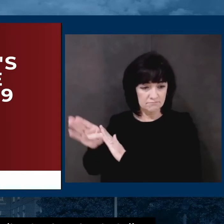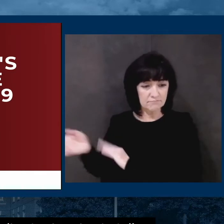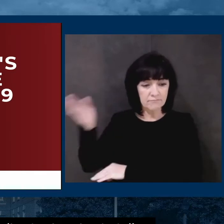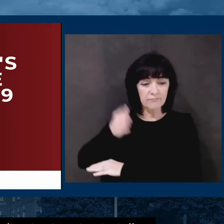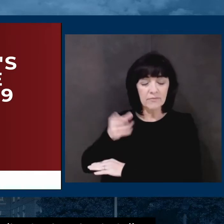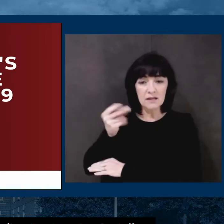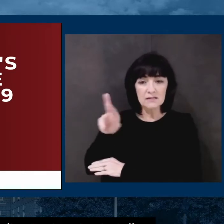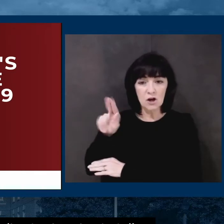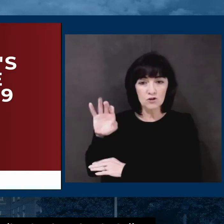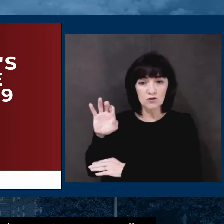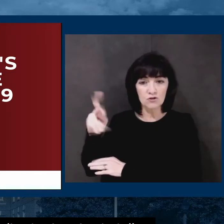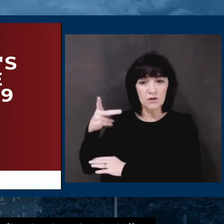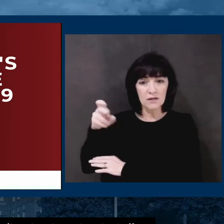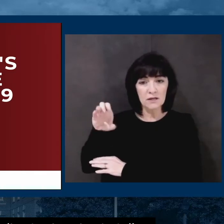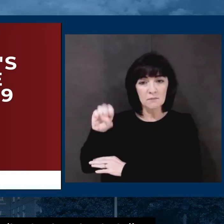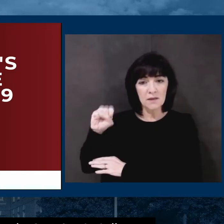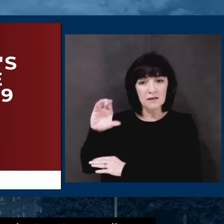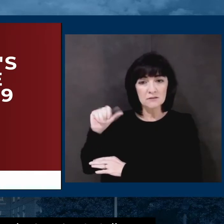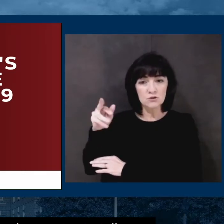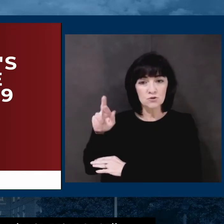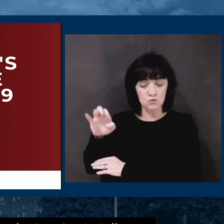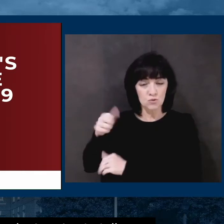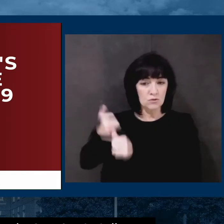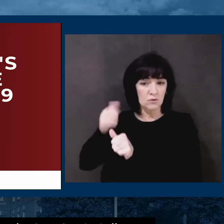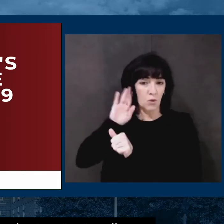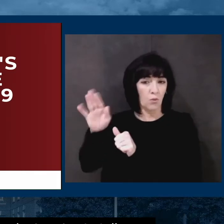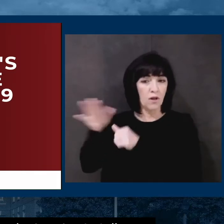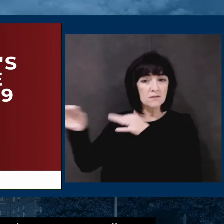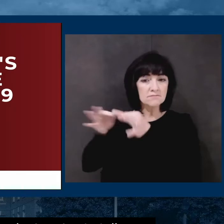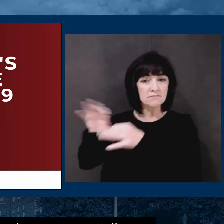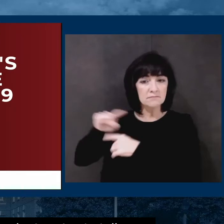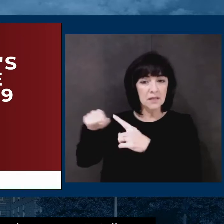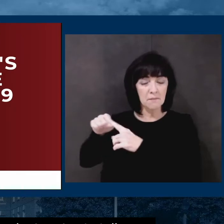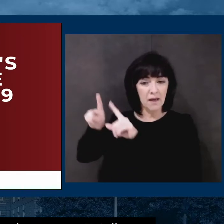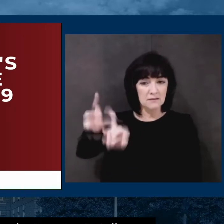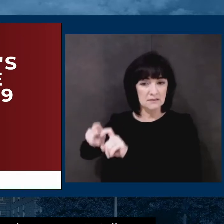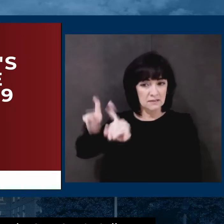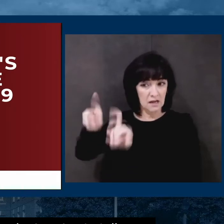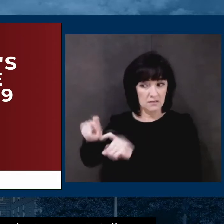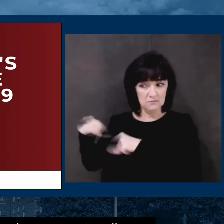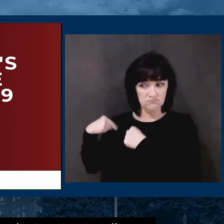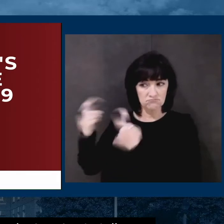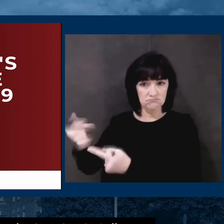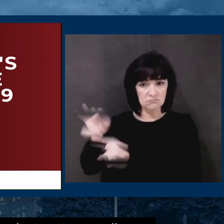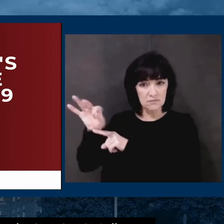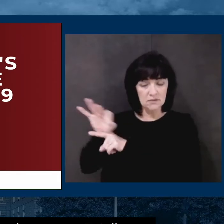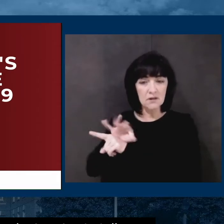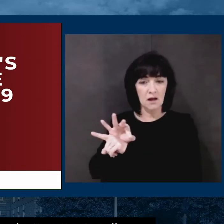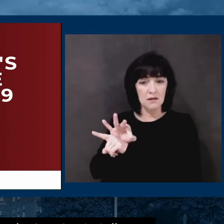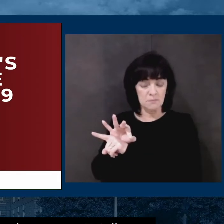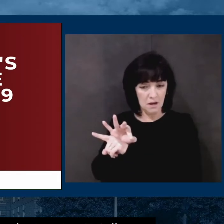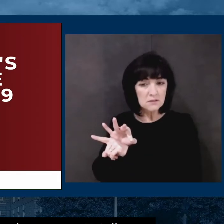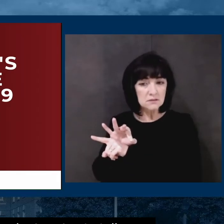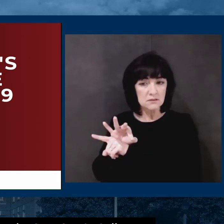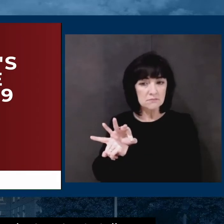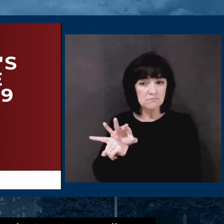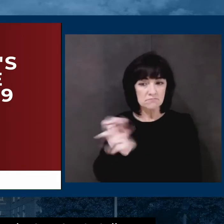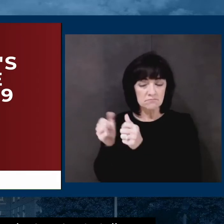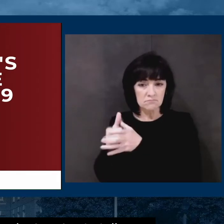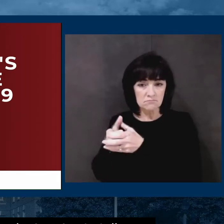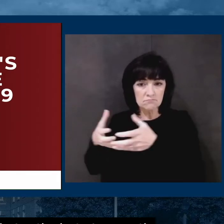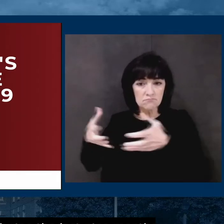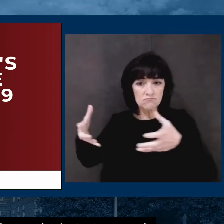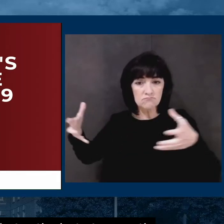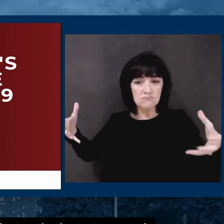testing. We've done an incredible effort over the last 9 months, ramping up testing in our state to a level